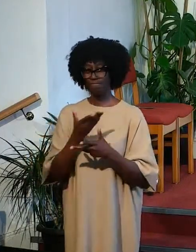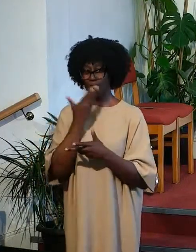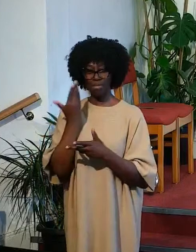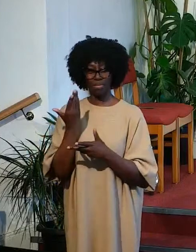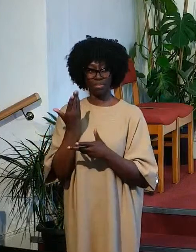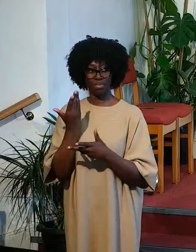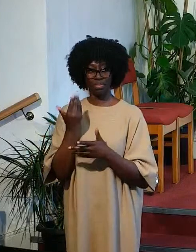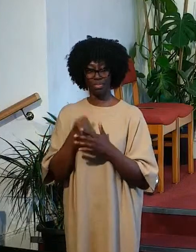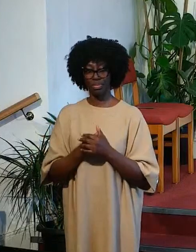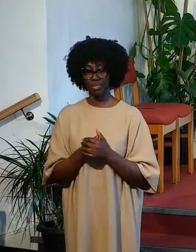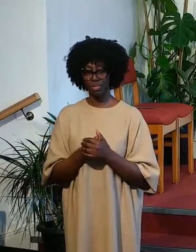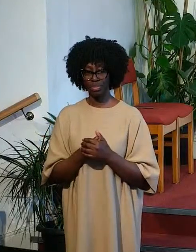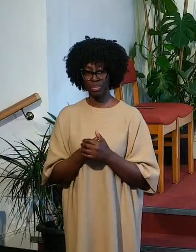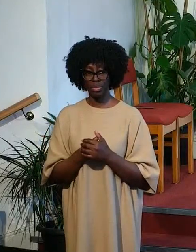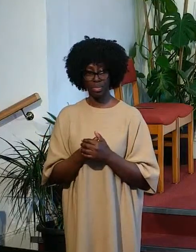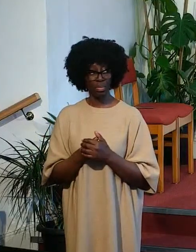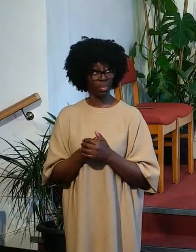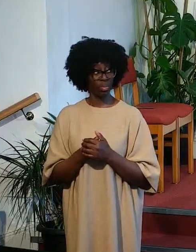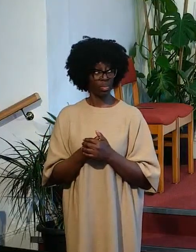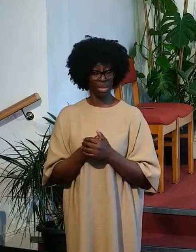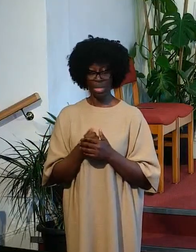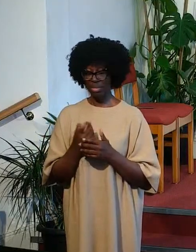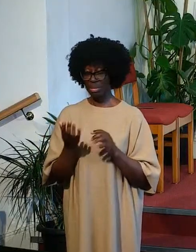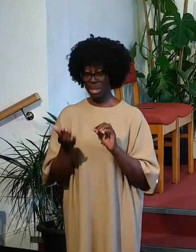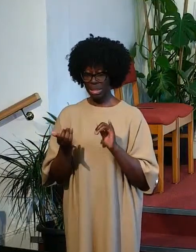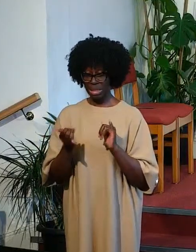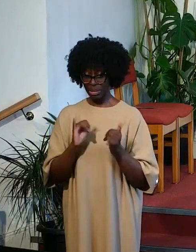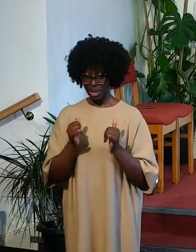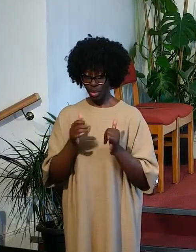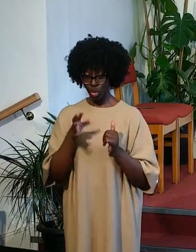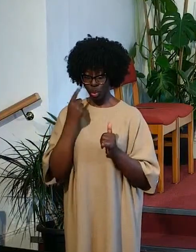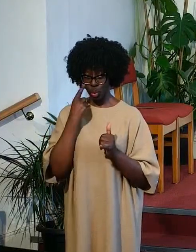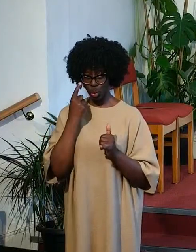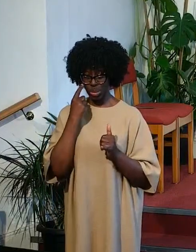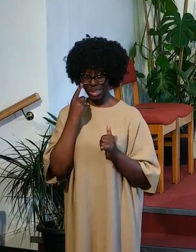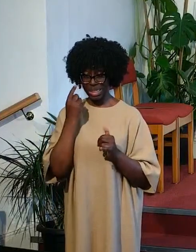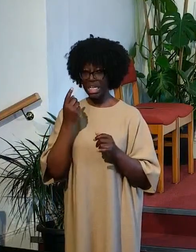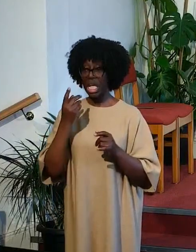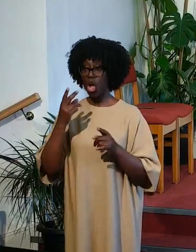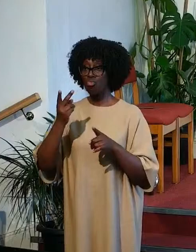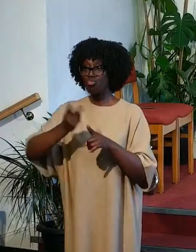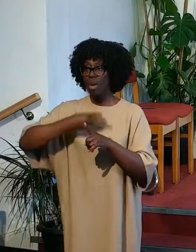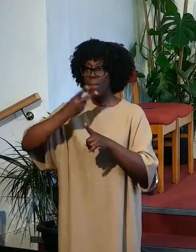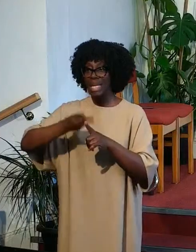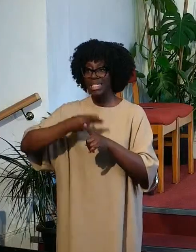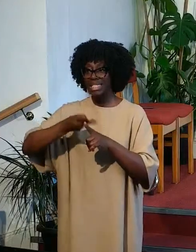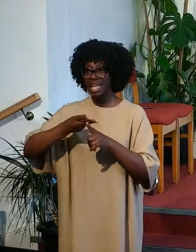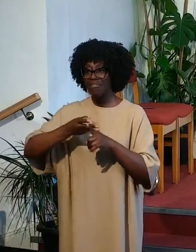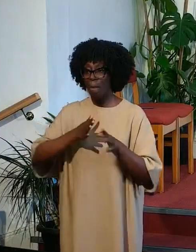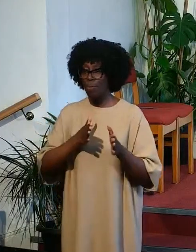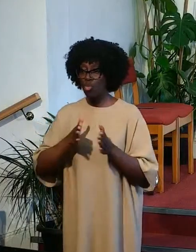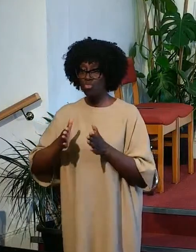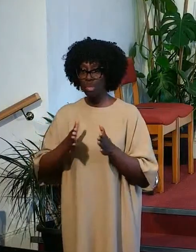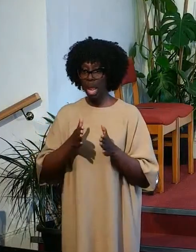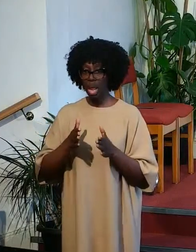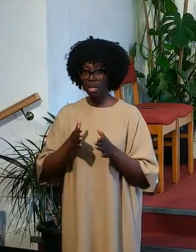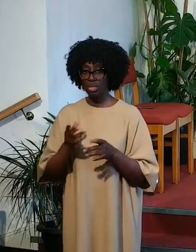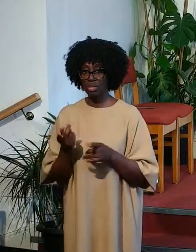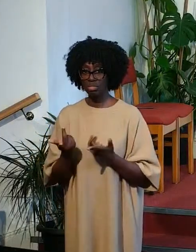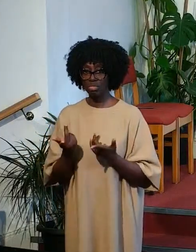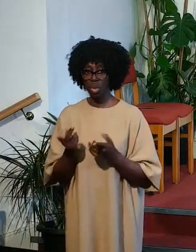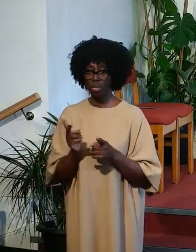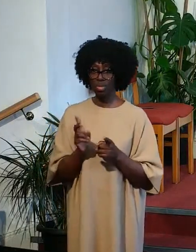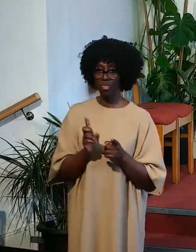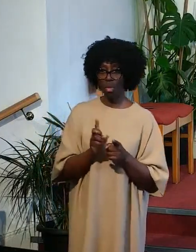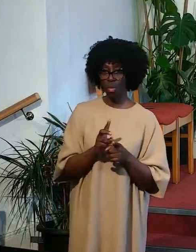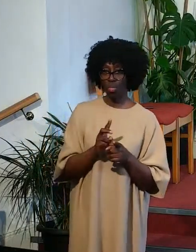may see individuals, they may be standing and they'll be rocking back and forth like that, okay, all the time, okay? You'd see individuals like that, and